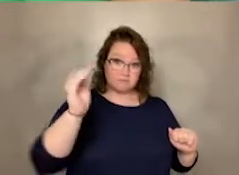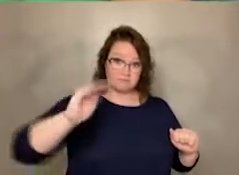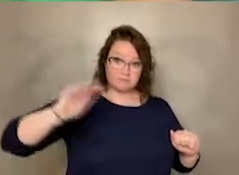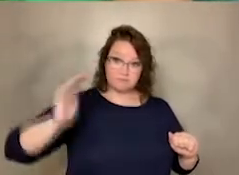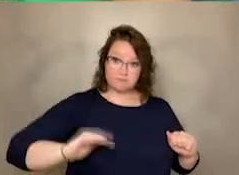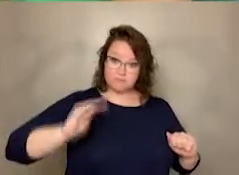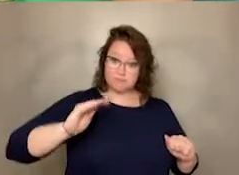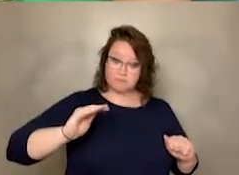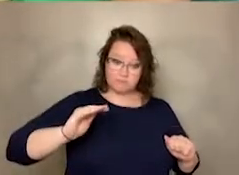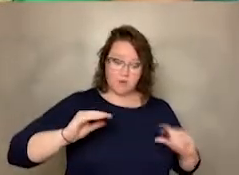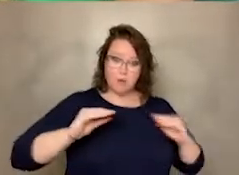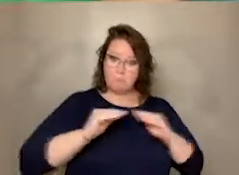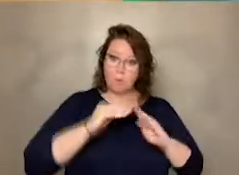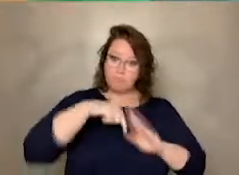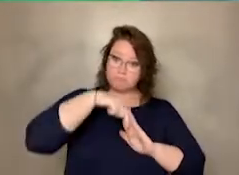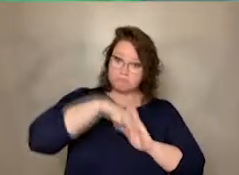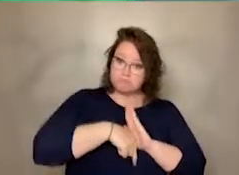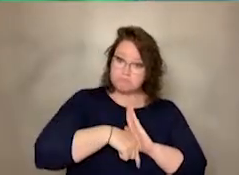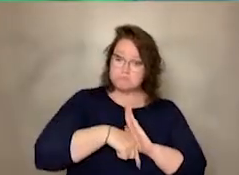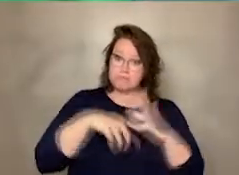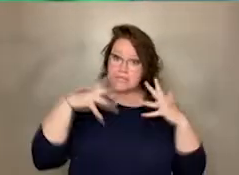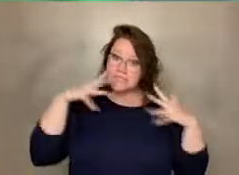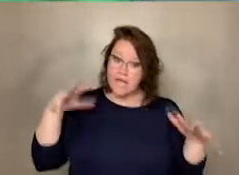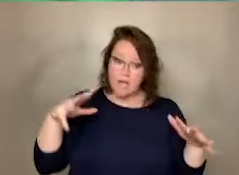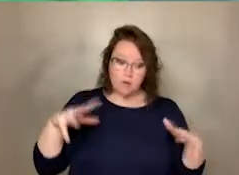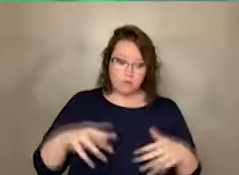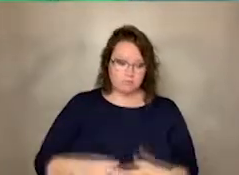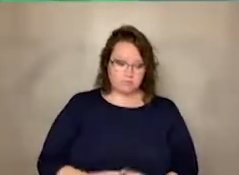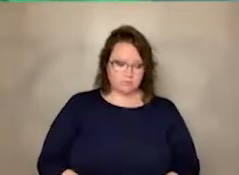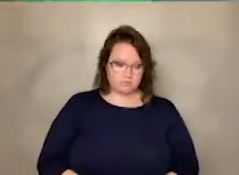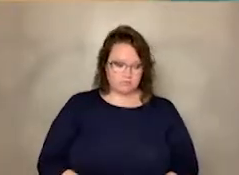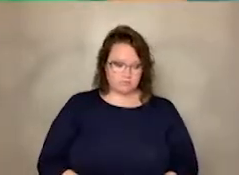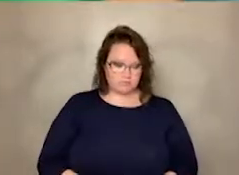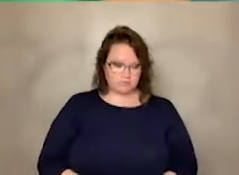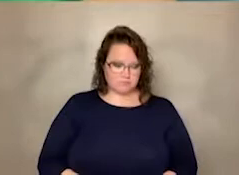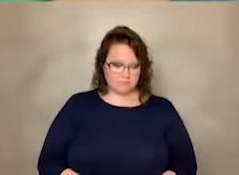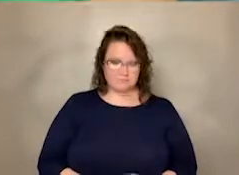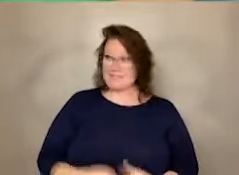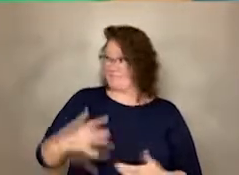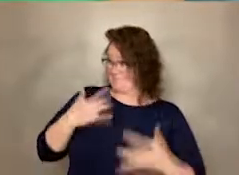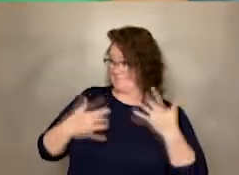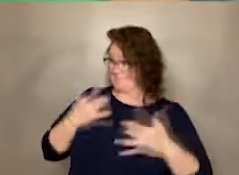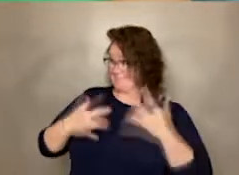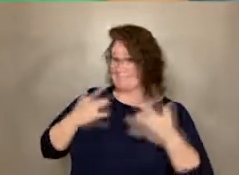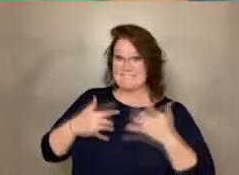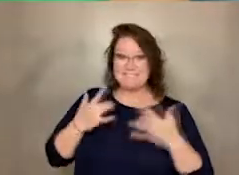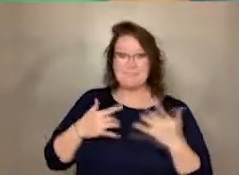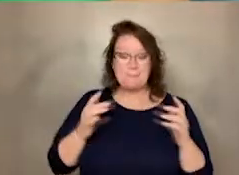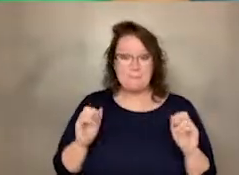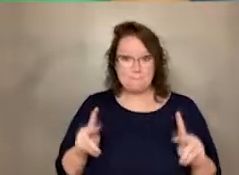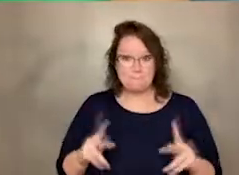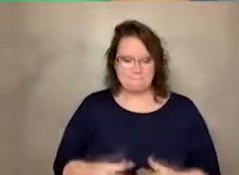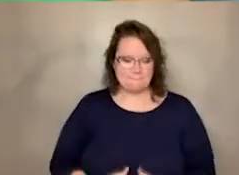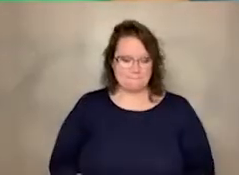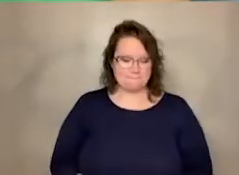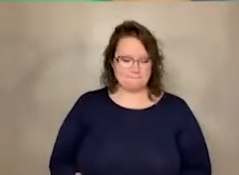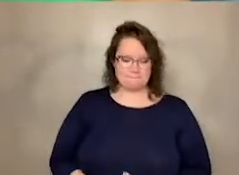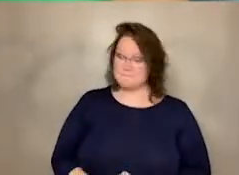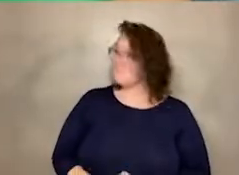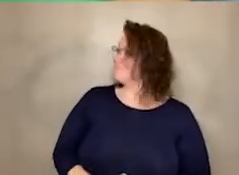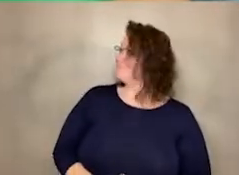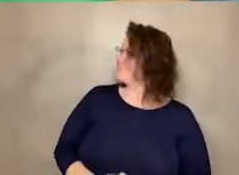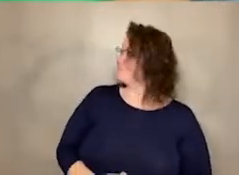to make more of a deeper sound, and then you can hit it on the edge. Excited. Okay. Have fun. There